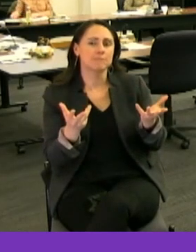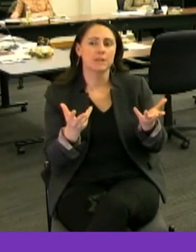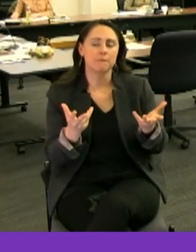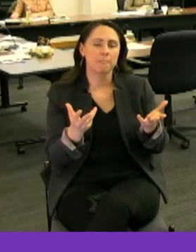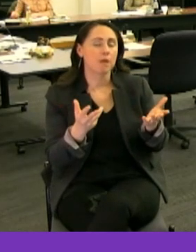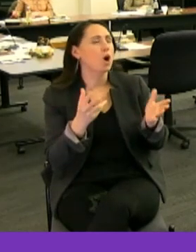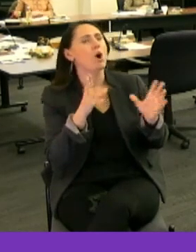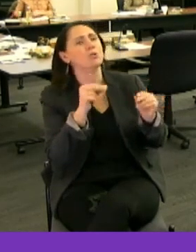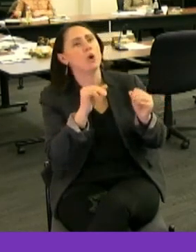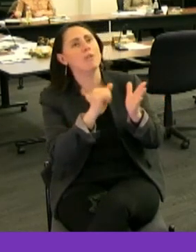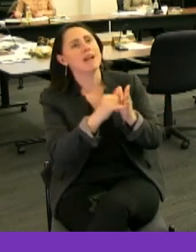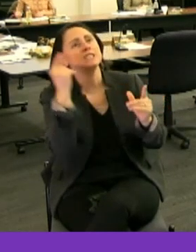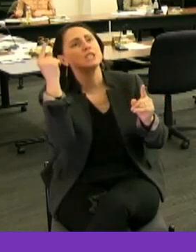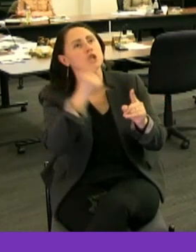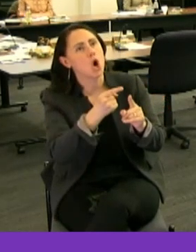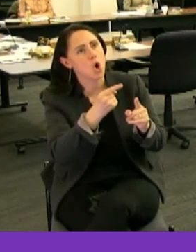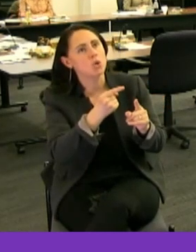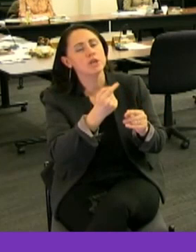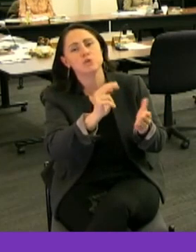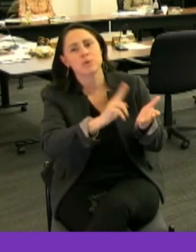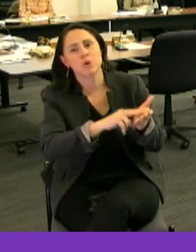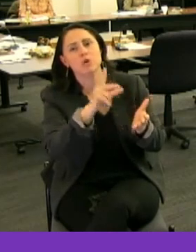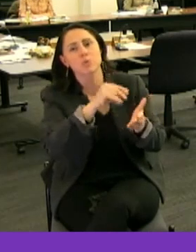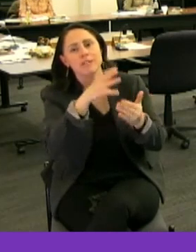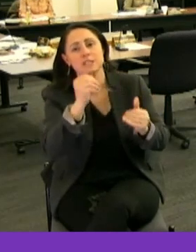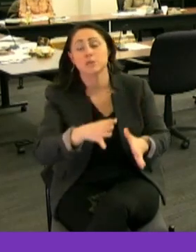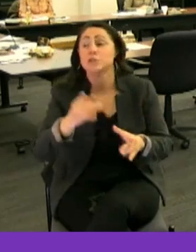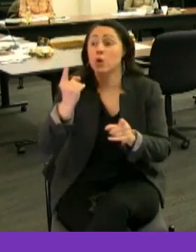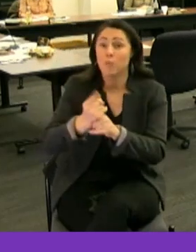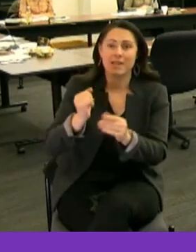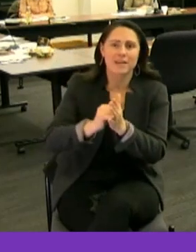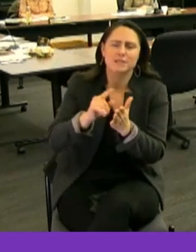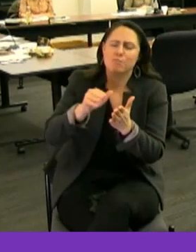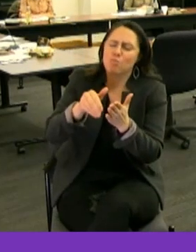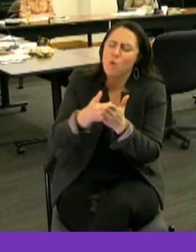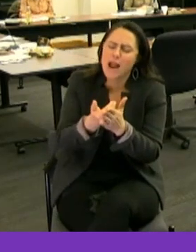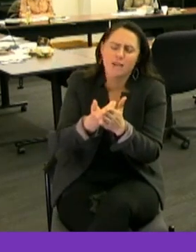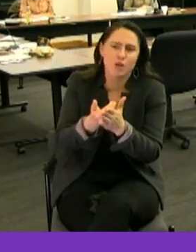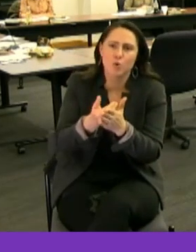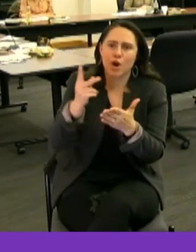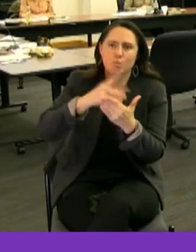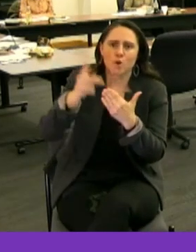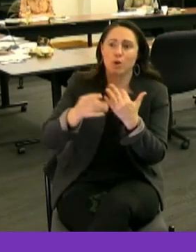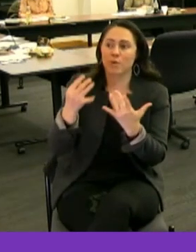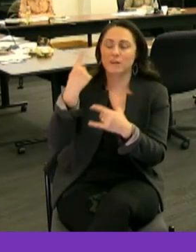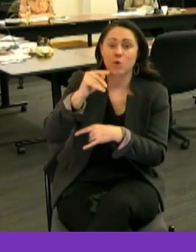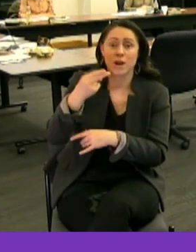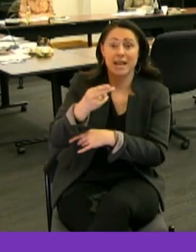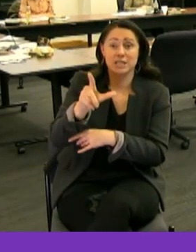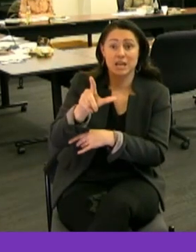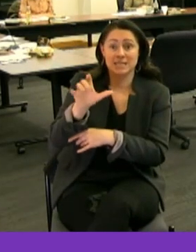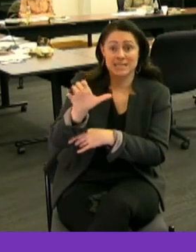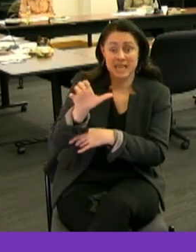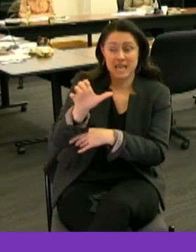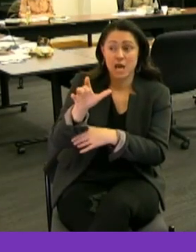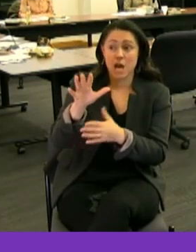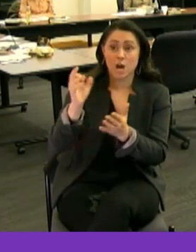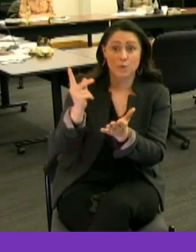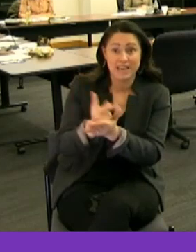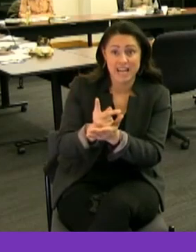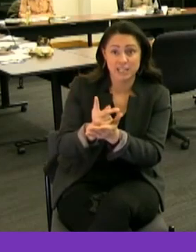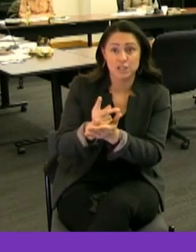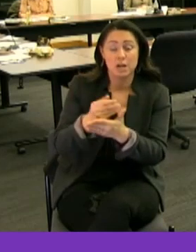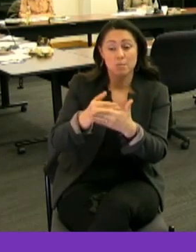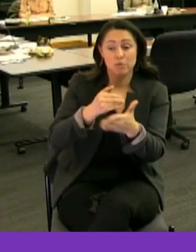This is Or no, that's the goal, to enroll 20 students, sorry. correct. This is a brand new program. We're waiting for HLC accreditation before we can roll